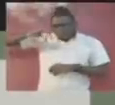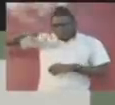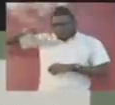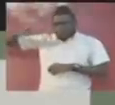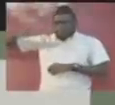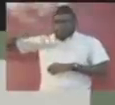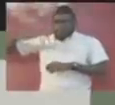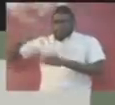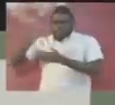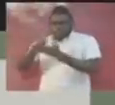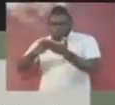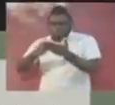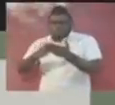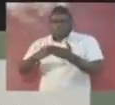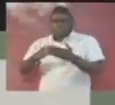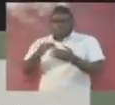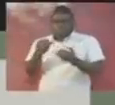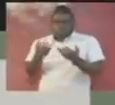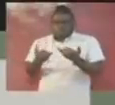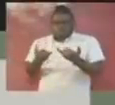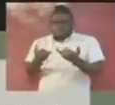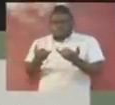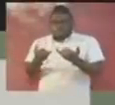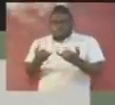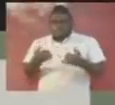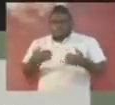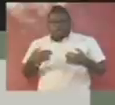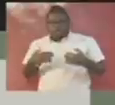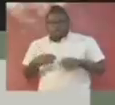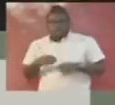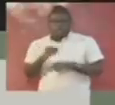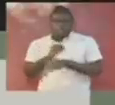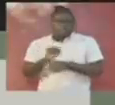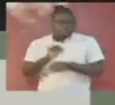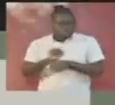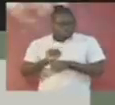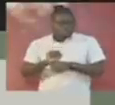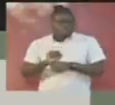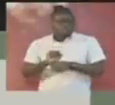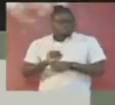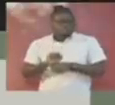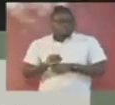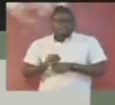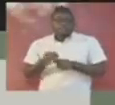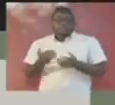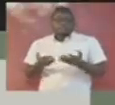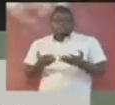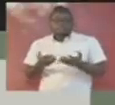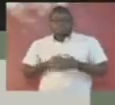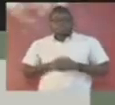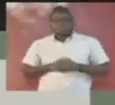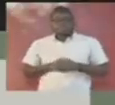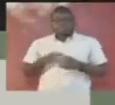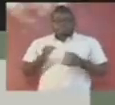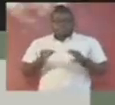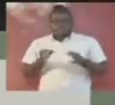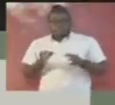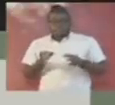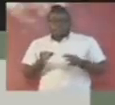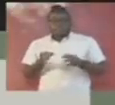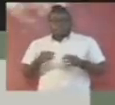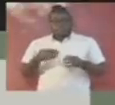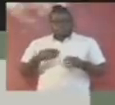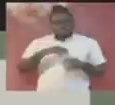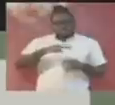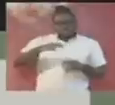percentage reduction of a disease in a group of vaccinated persons in a clinical trial. So the persons in the clinical